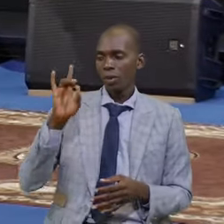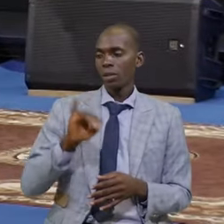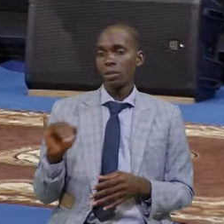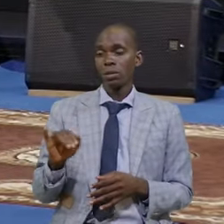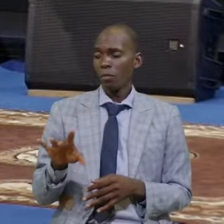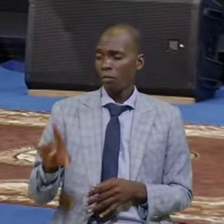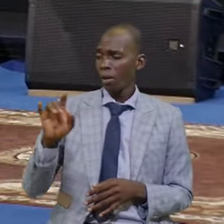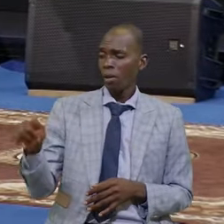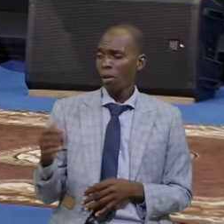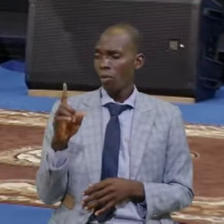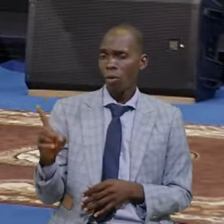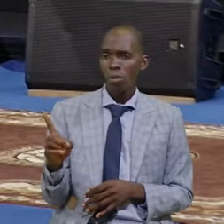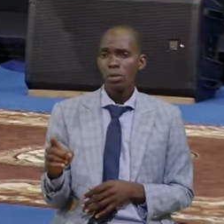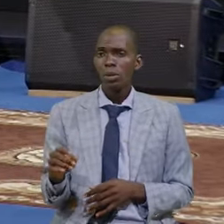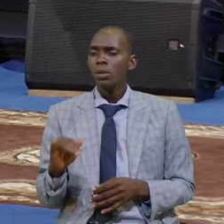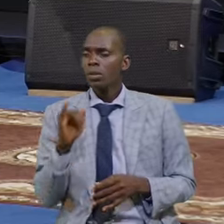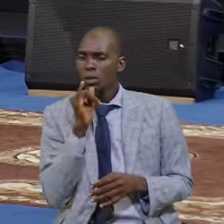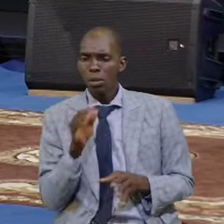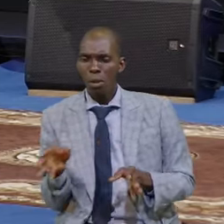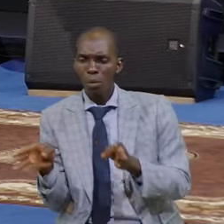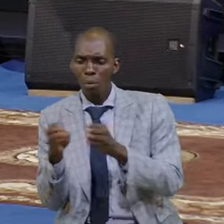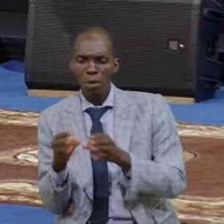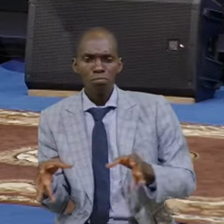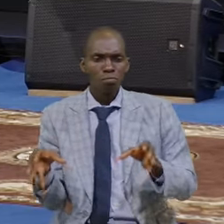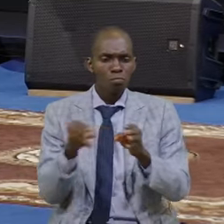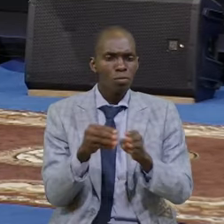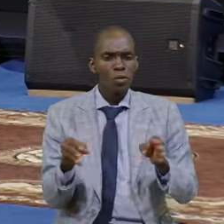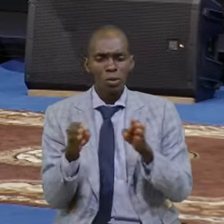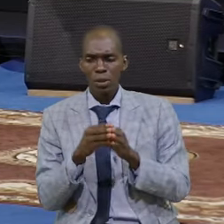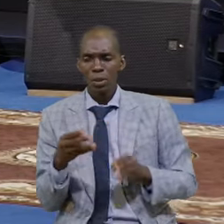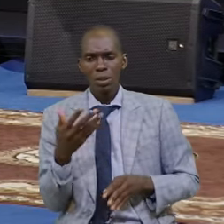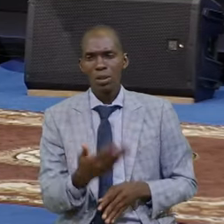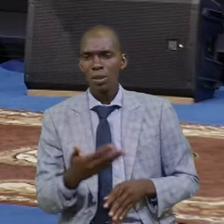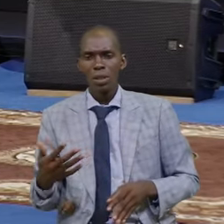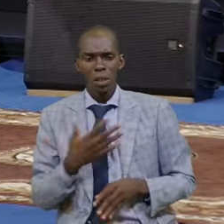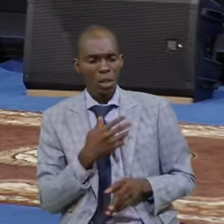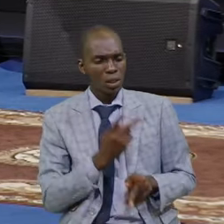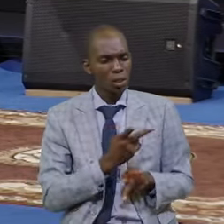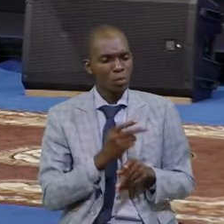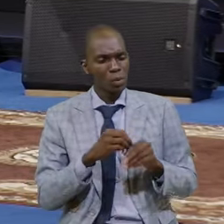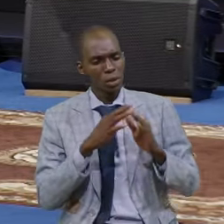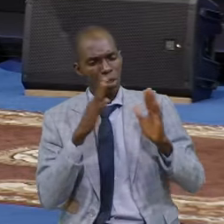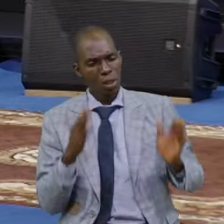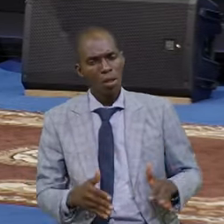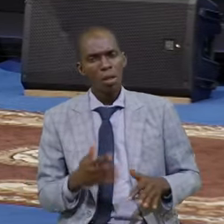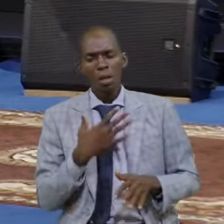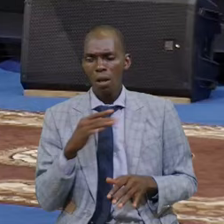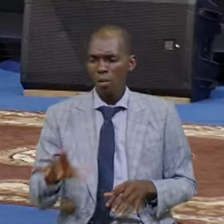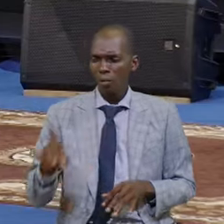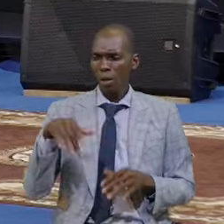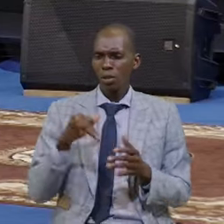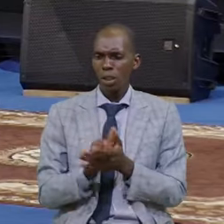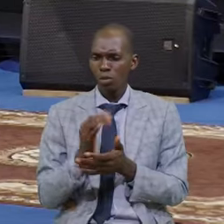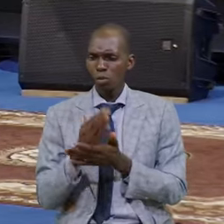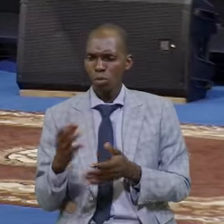anyone, is, you know, they're gathering all the grains and they're putting them in the storehouses. He discovered that some of the people are